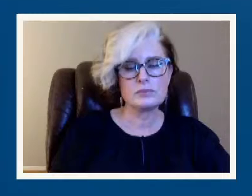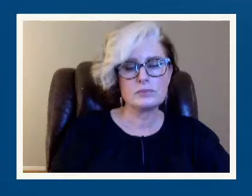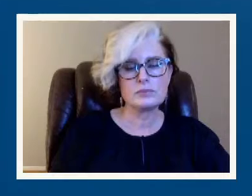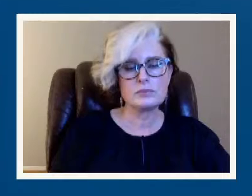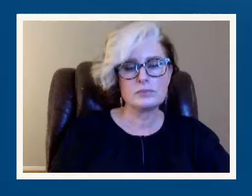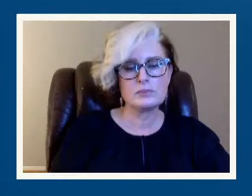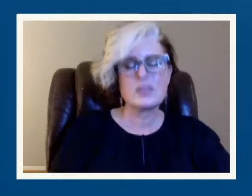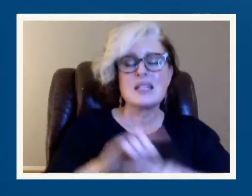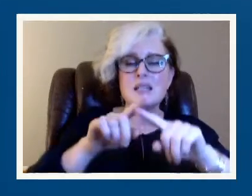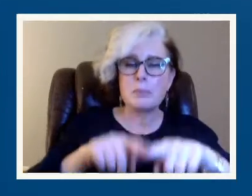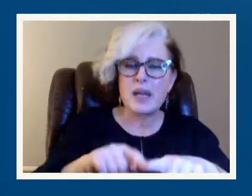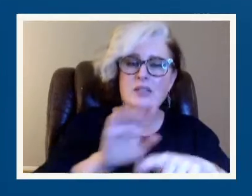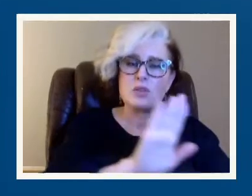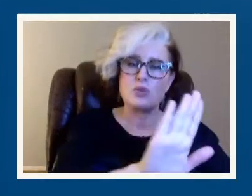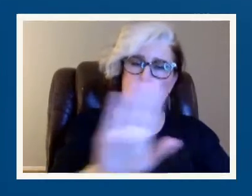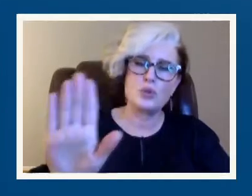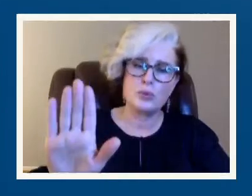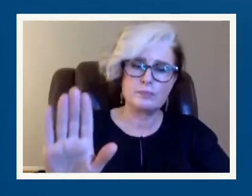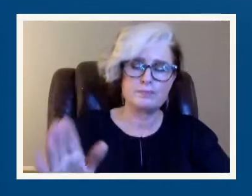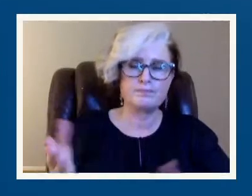It depends on you. Now,